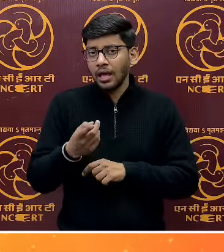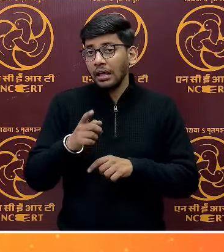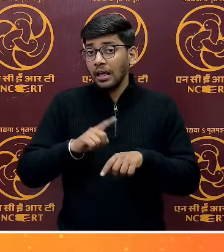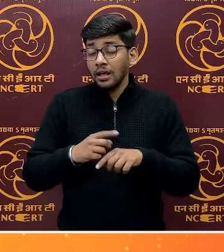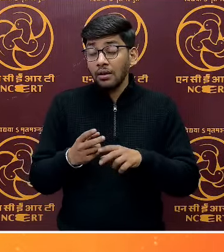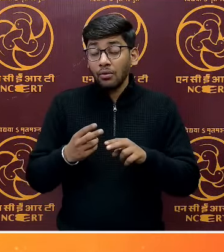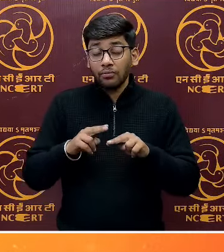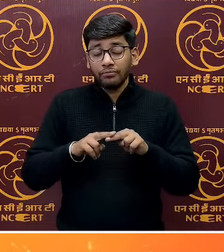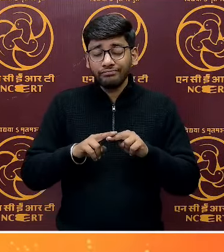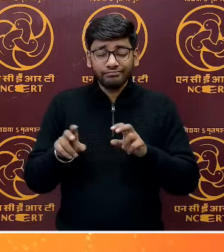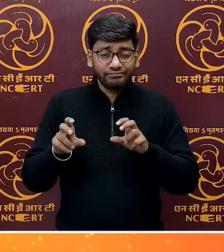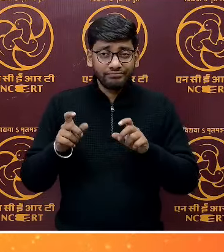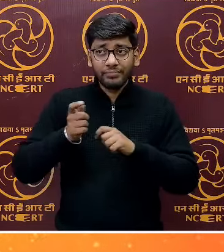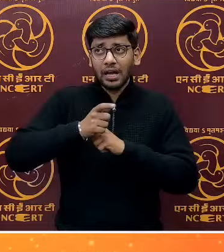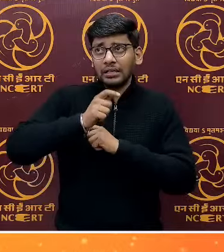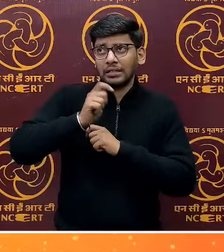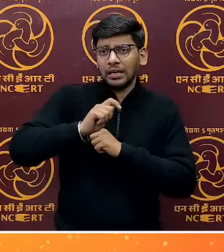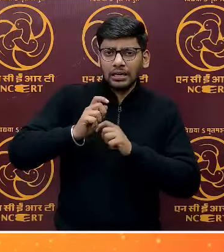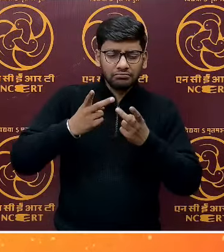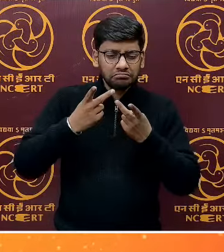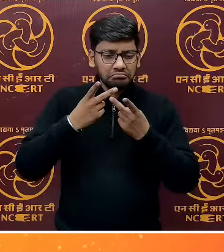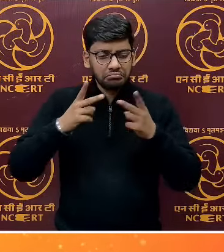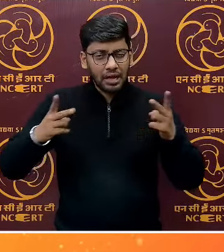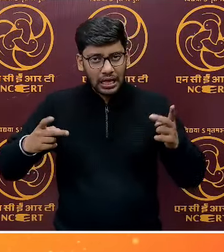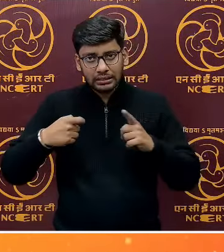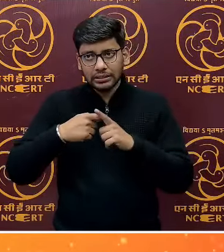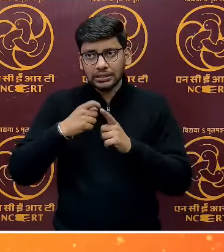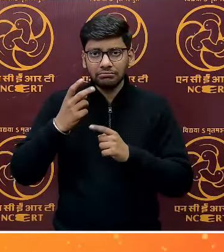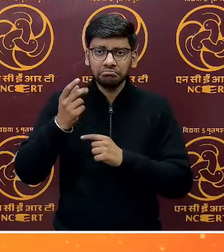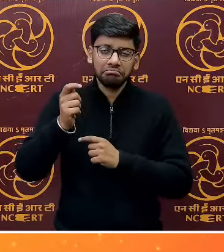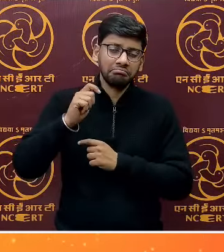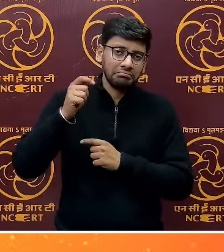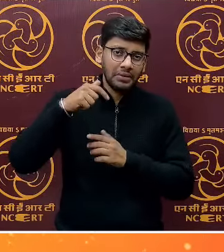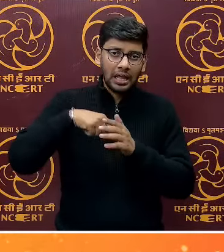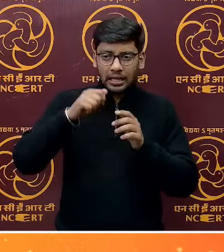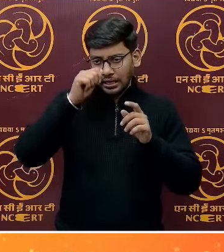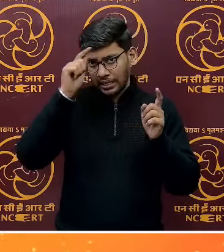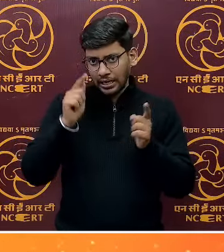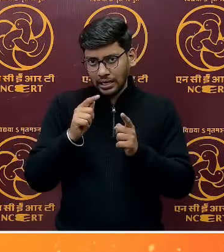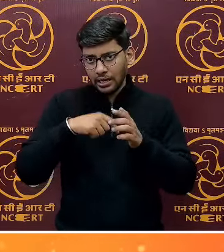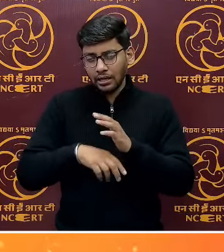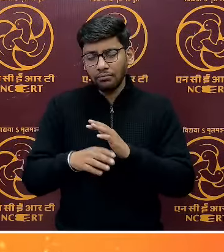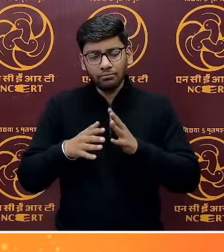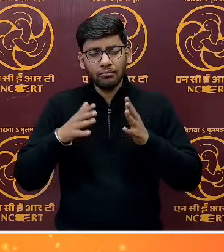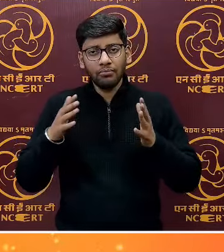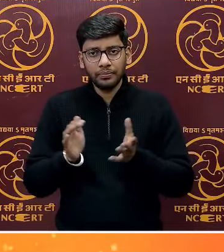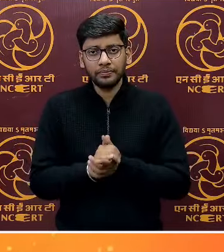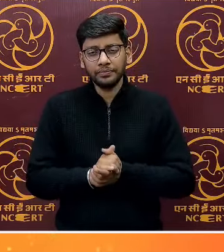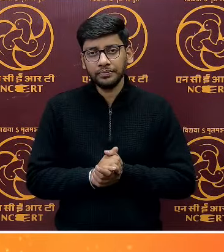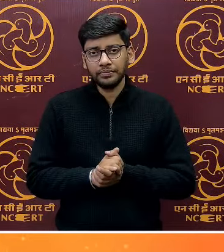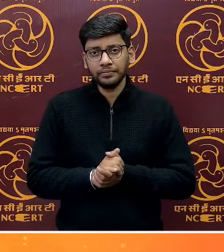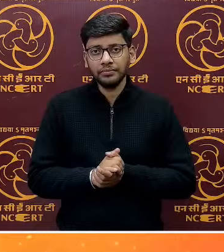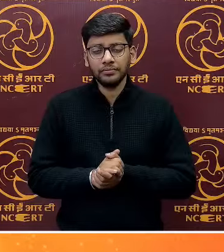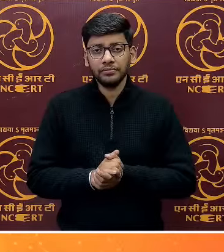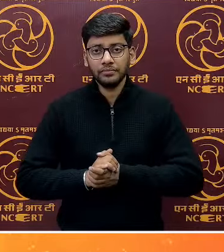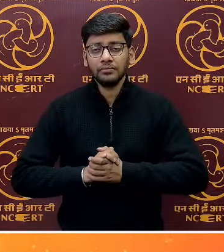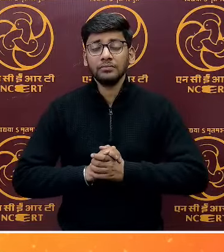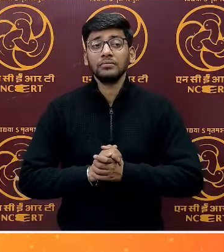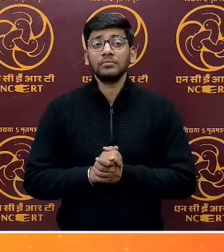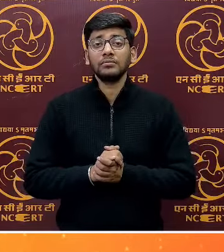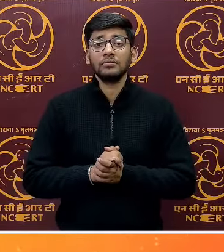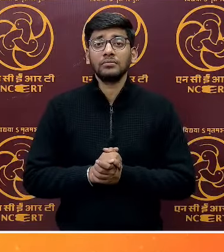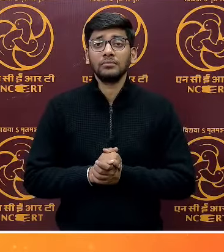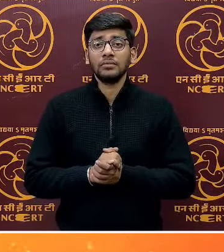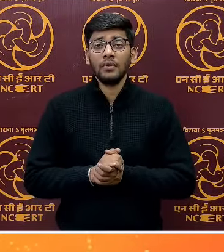be witnessing many innovative kind of kites here in India as well. Yeah, so now to